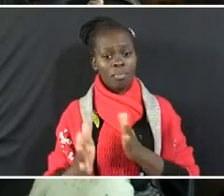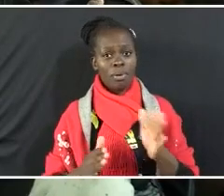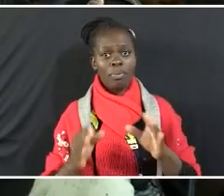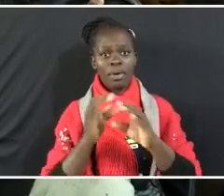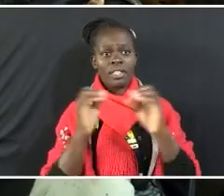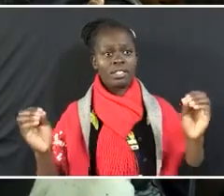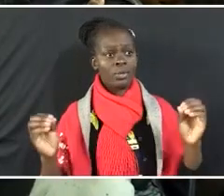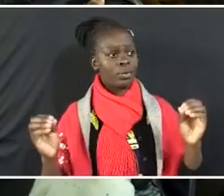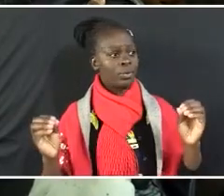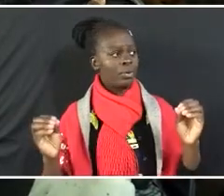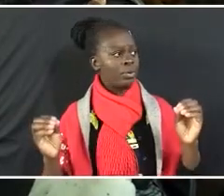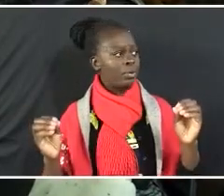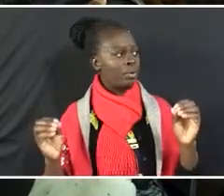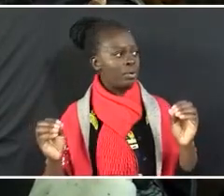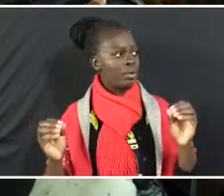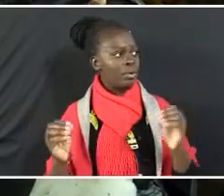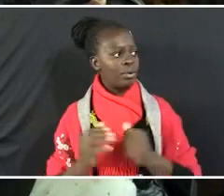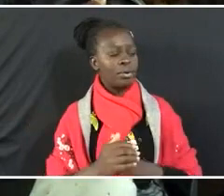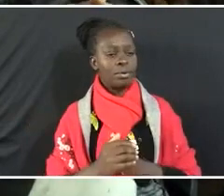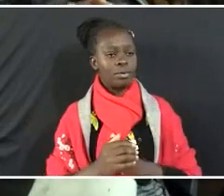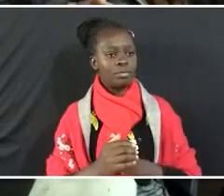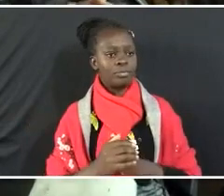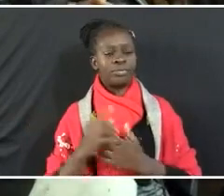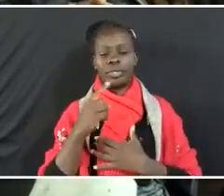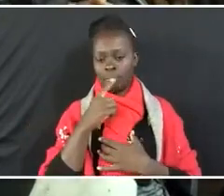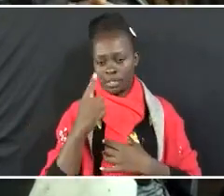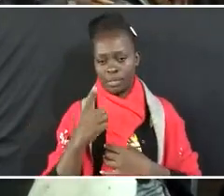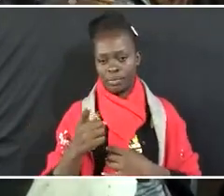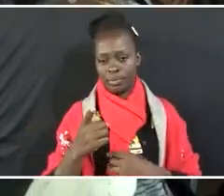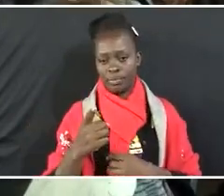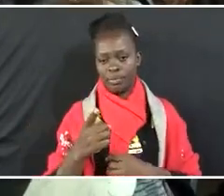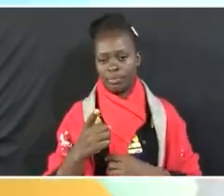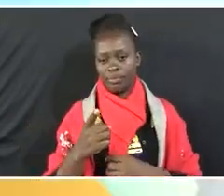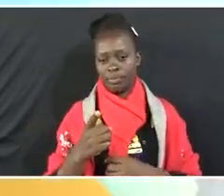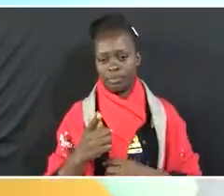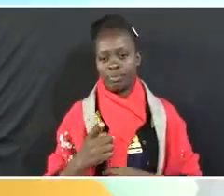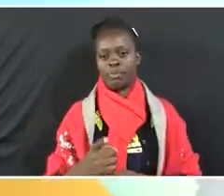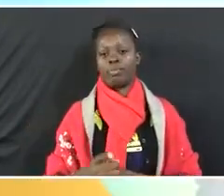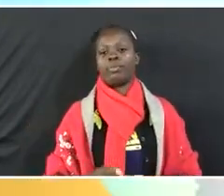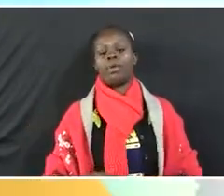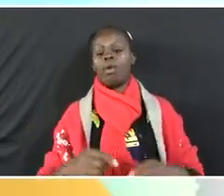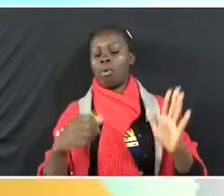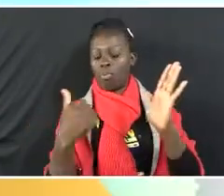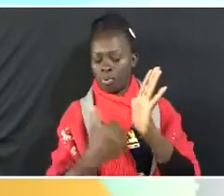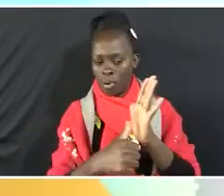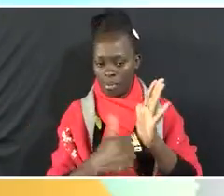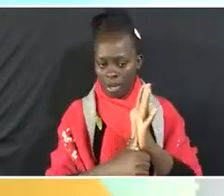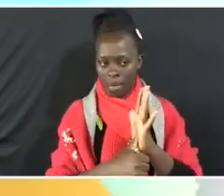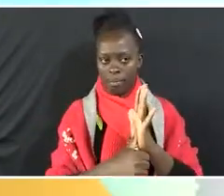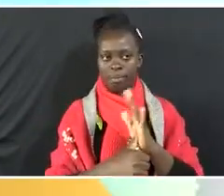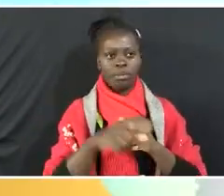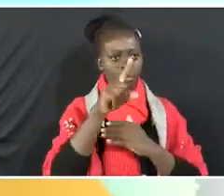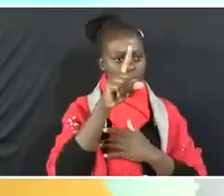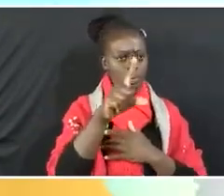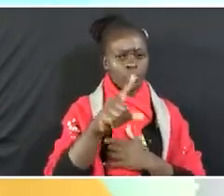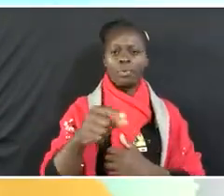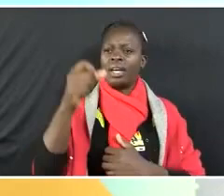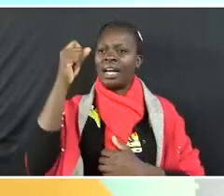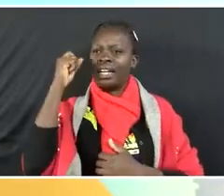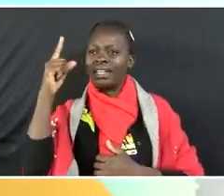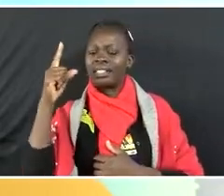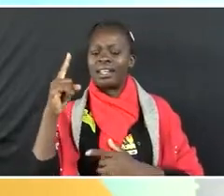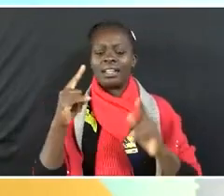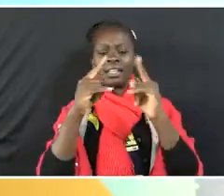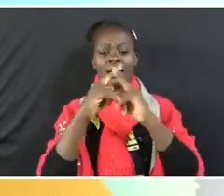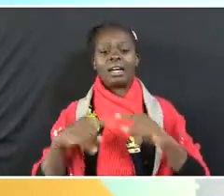tough. Now let me tell you where the problem is. The problem is we've never understood what camp meeting is